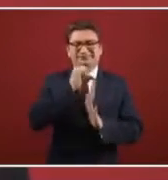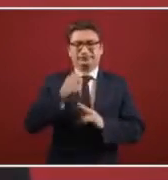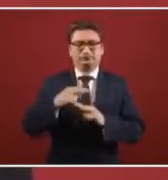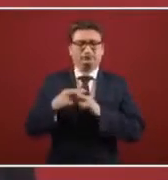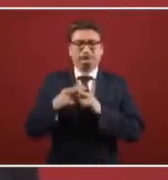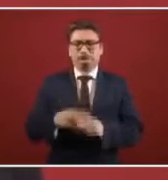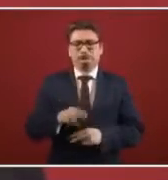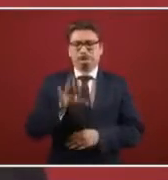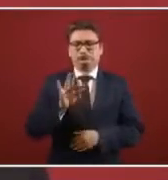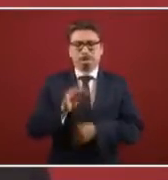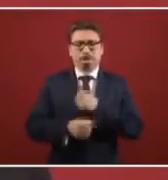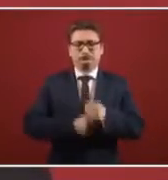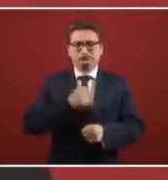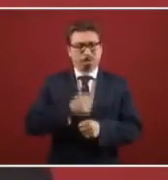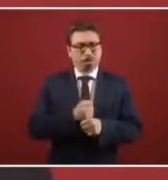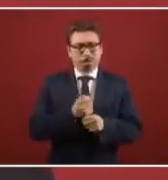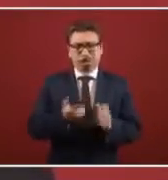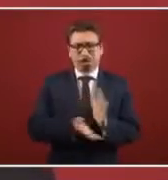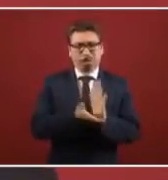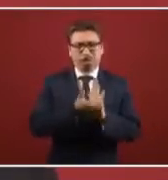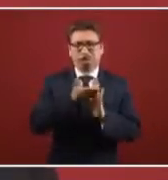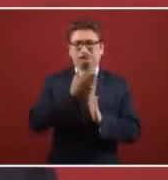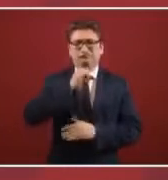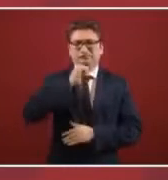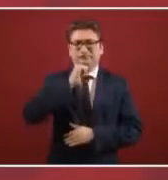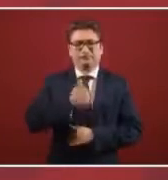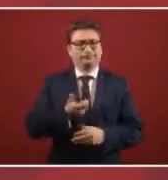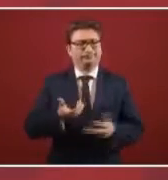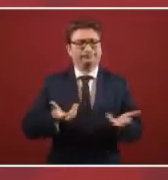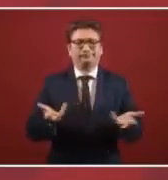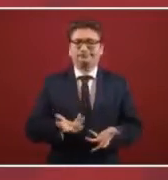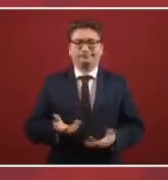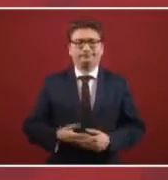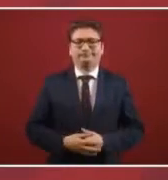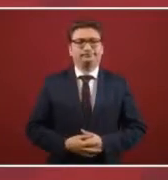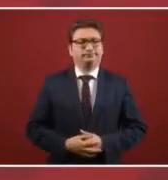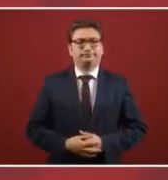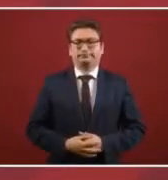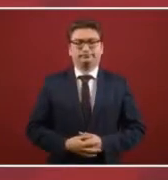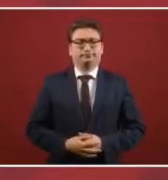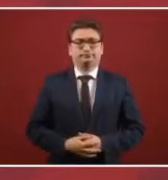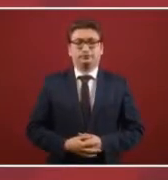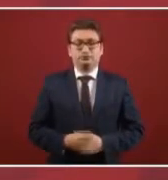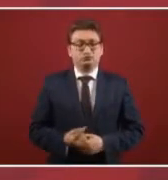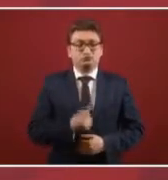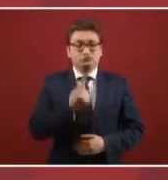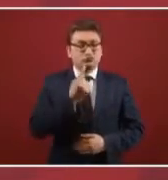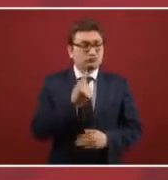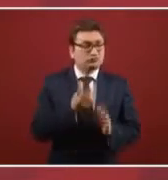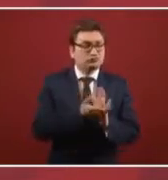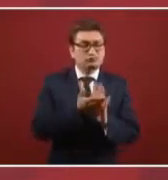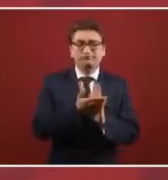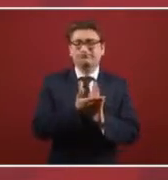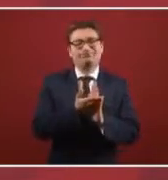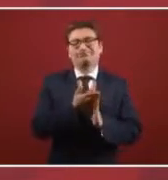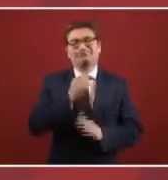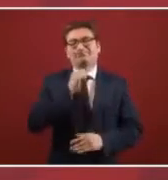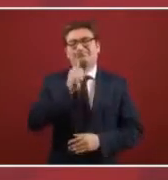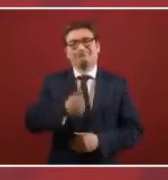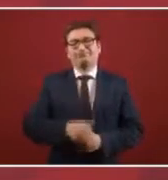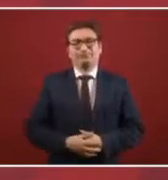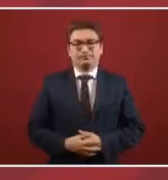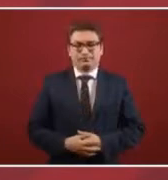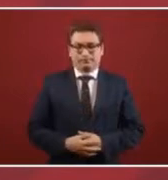años. within 40 years. No se construyó una sola refinería. So not a Y single